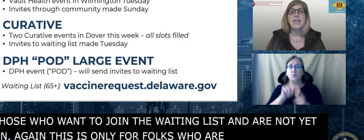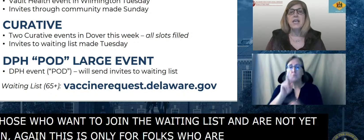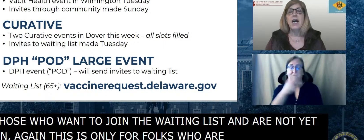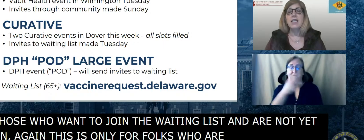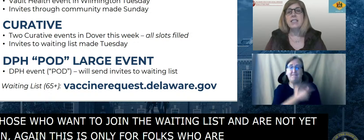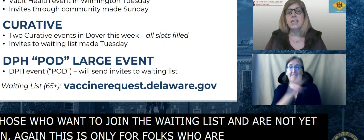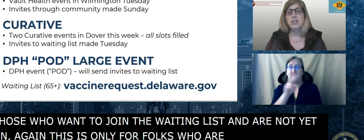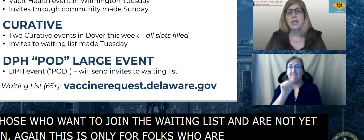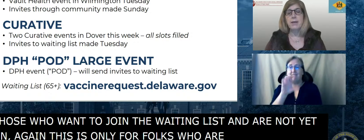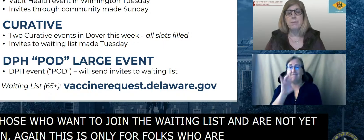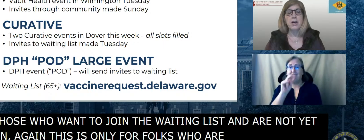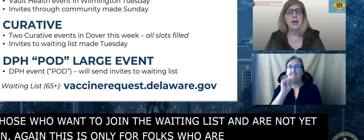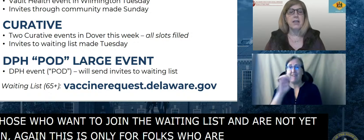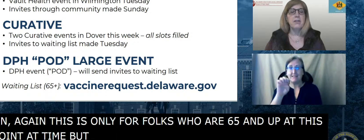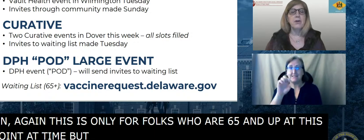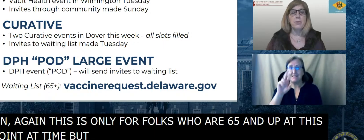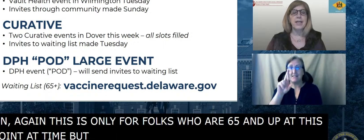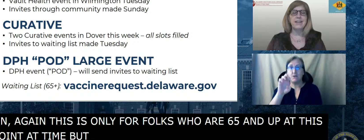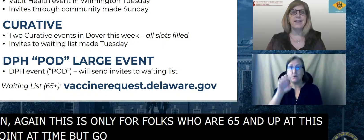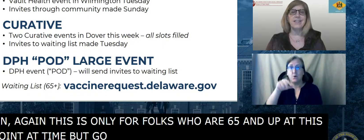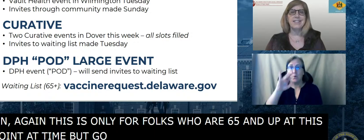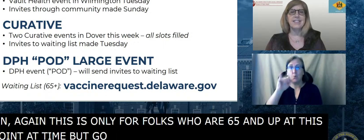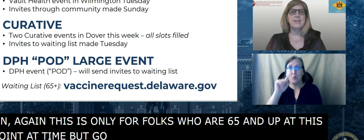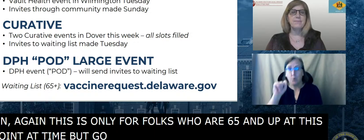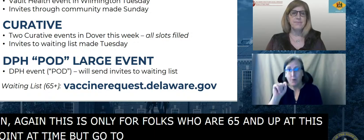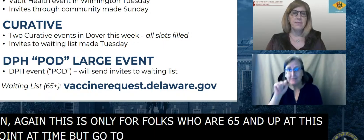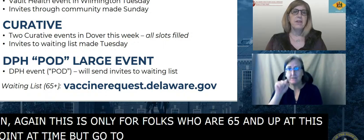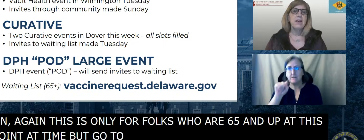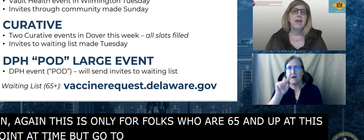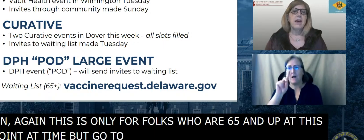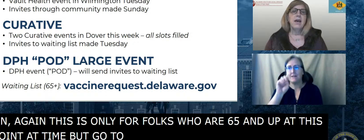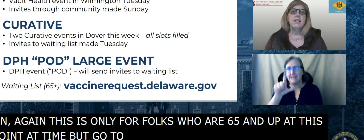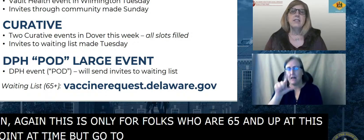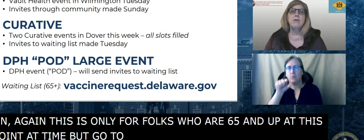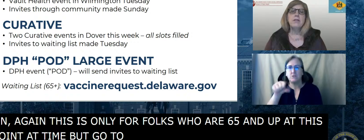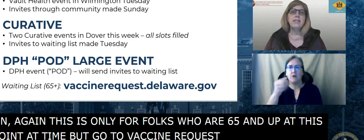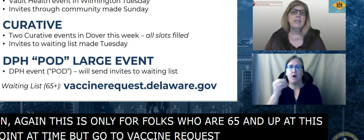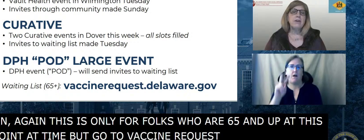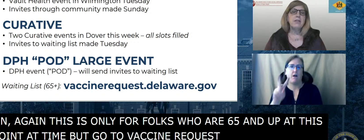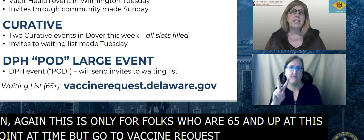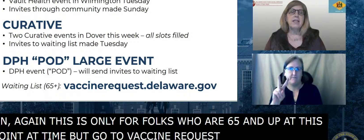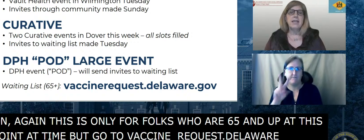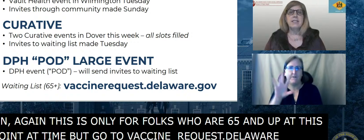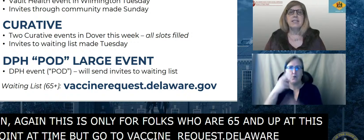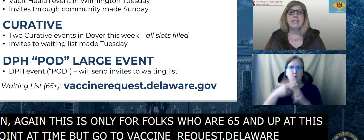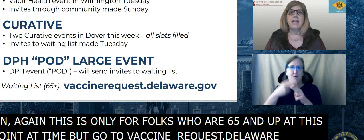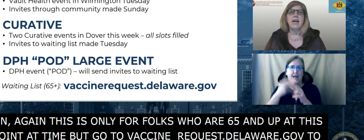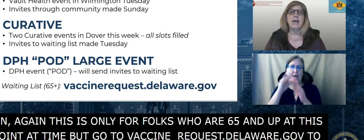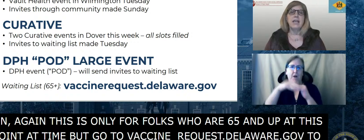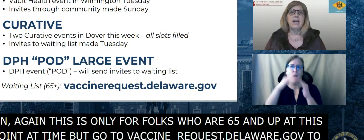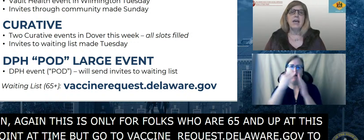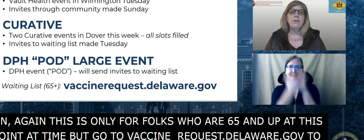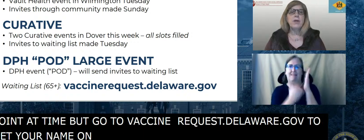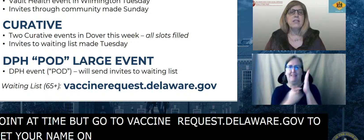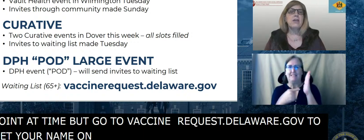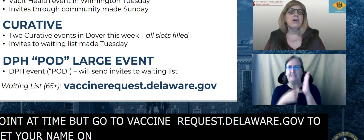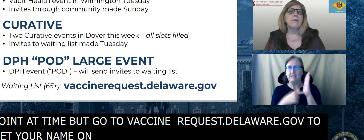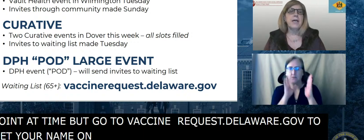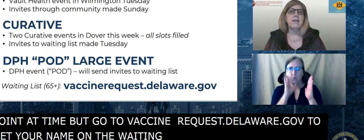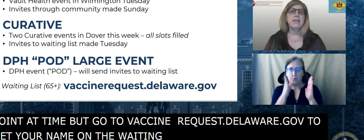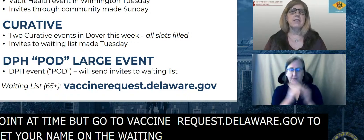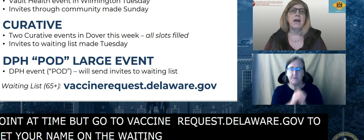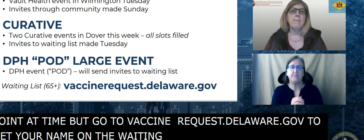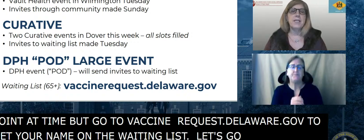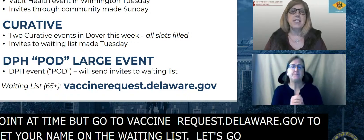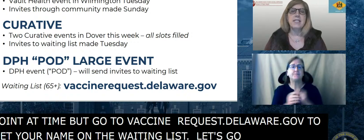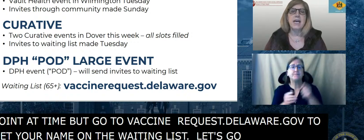vaccinerequest.delaware.gov to get your name on the waiting list. So let's go to the next slide. I want to talk